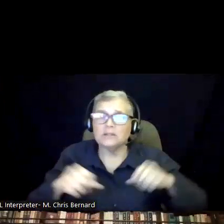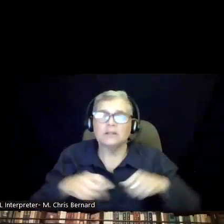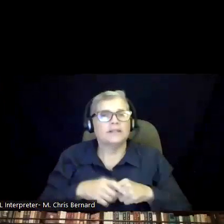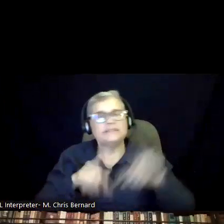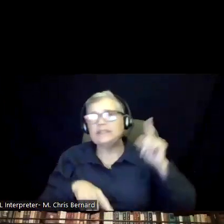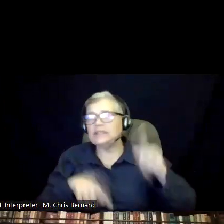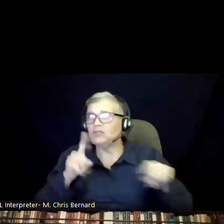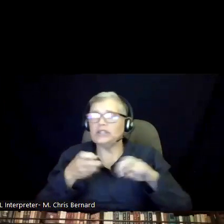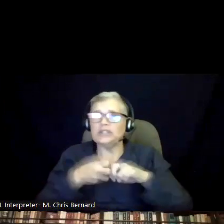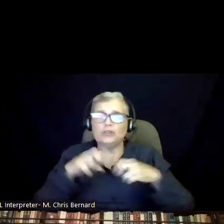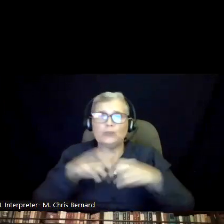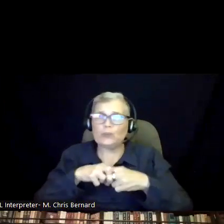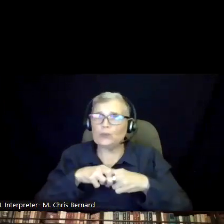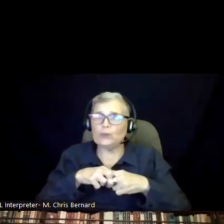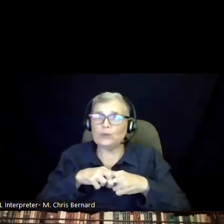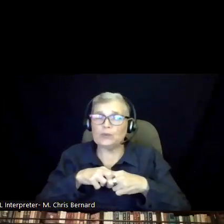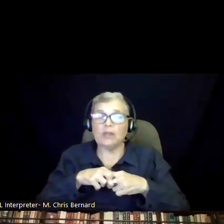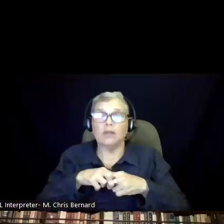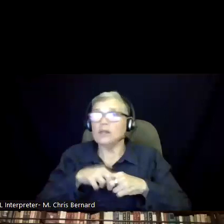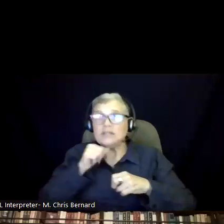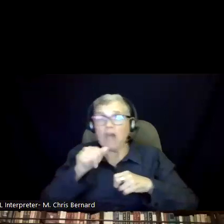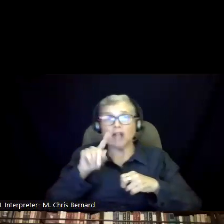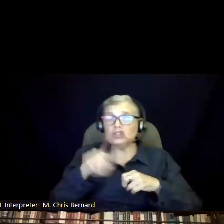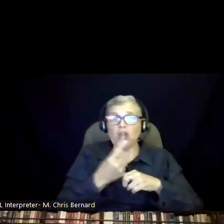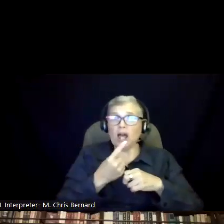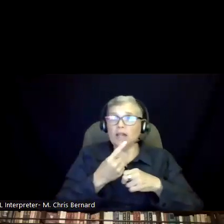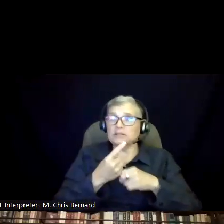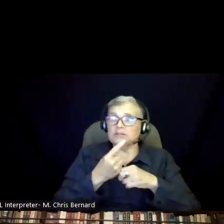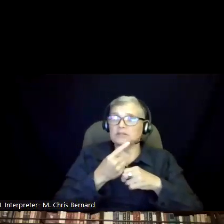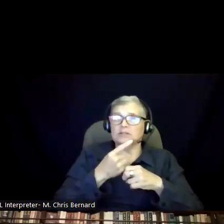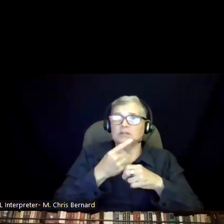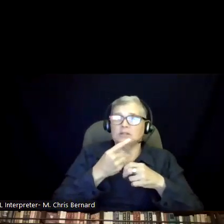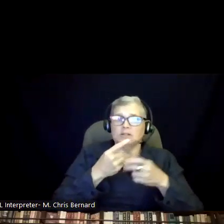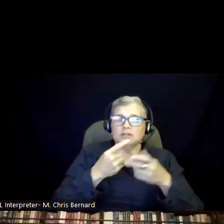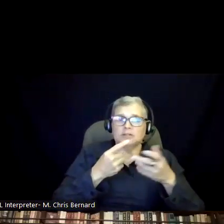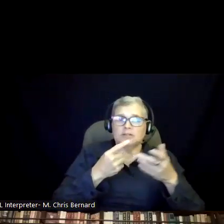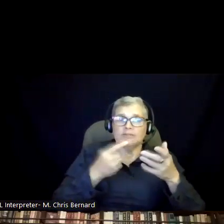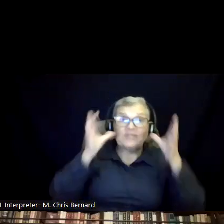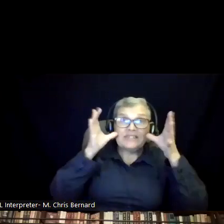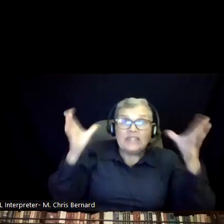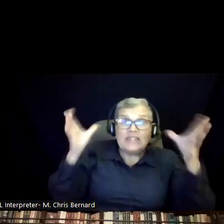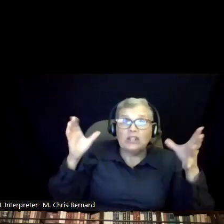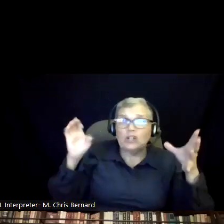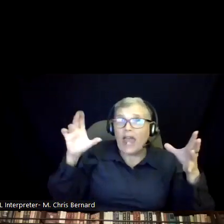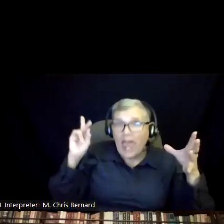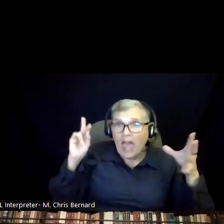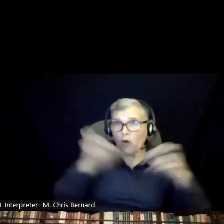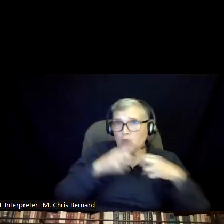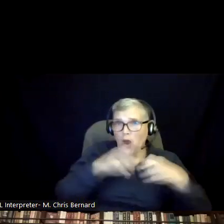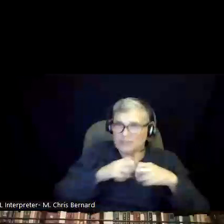issues that are, aside from the conflicts that our field is dealing with when it comes to deer and elk, which